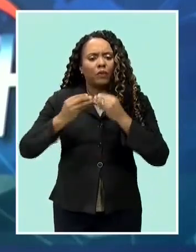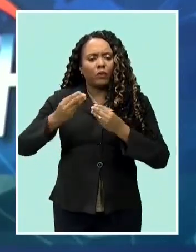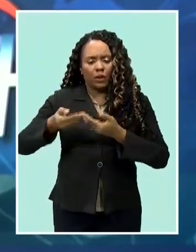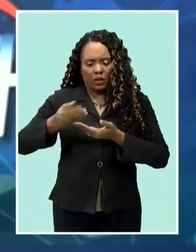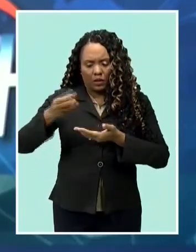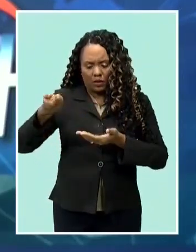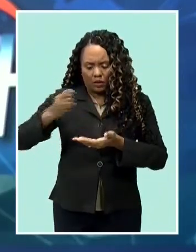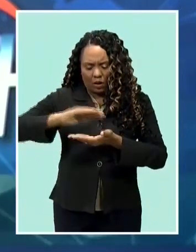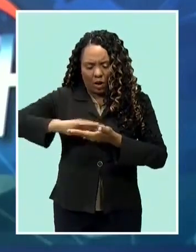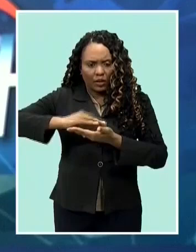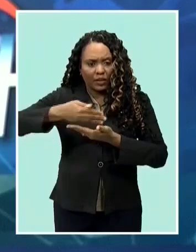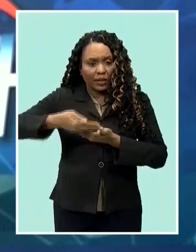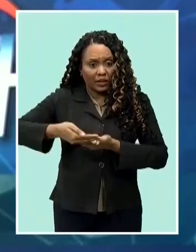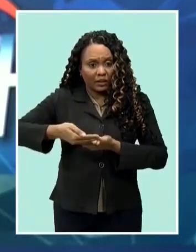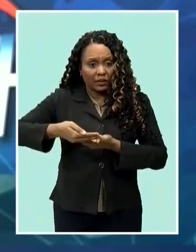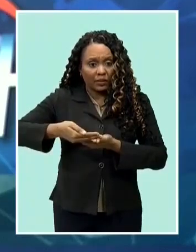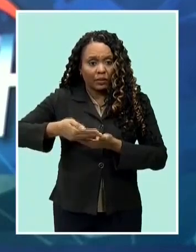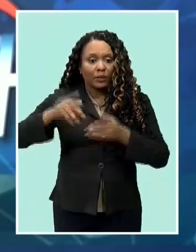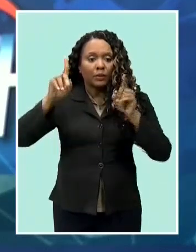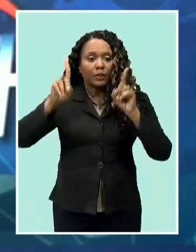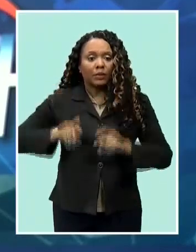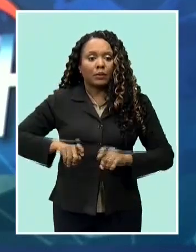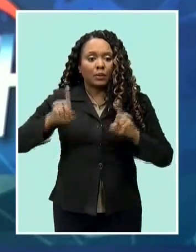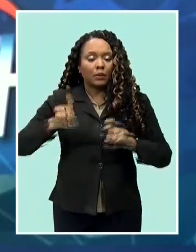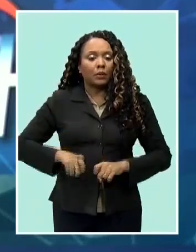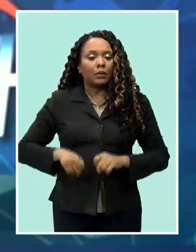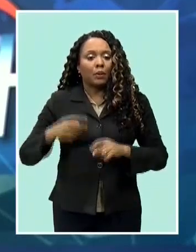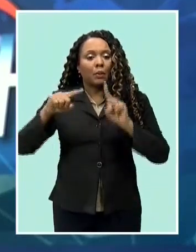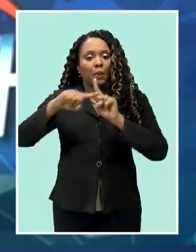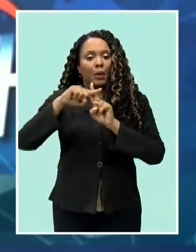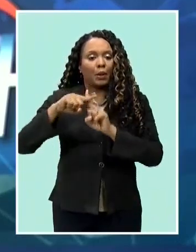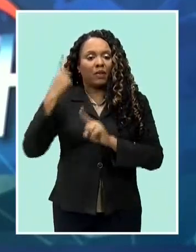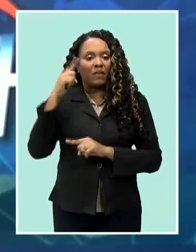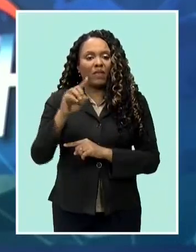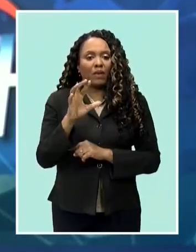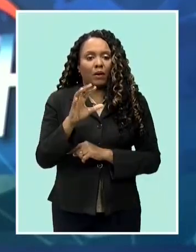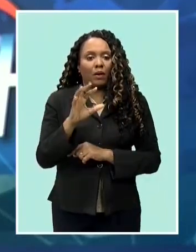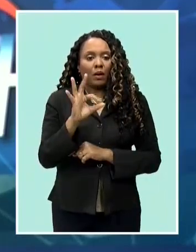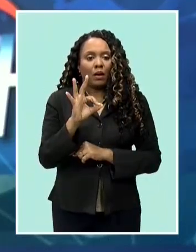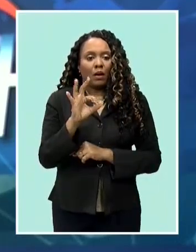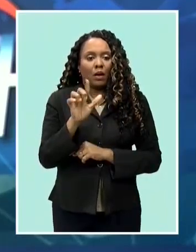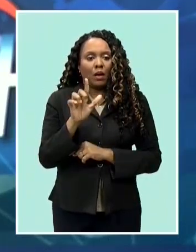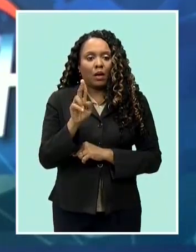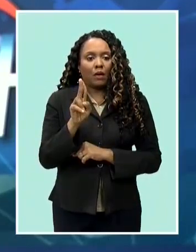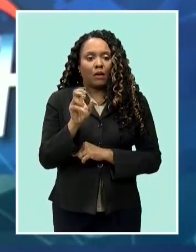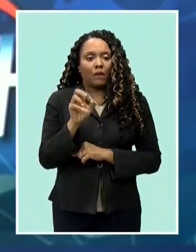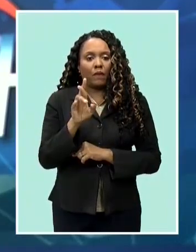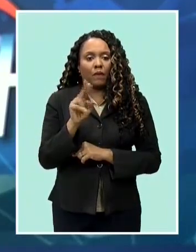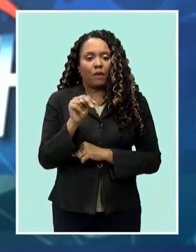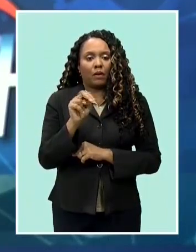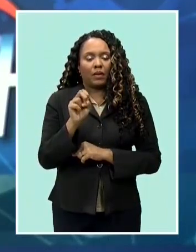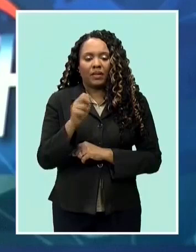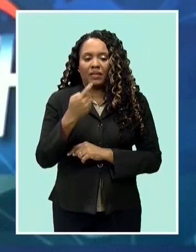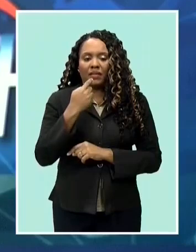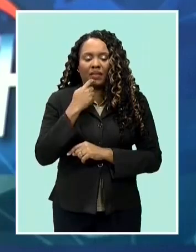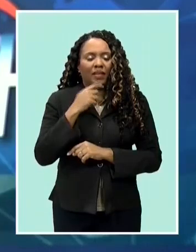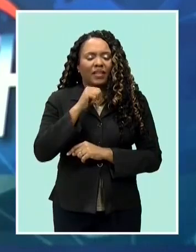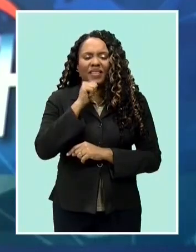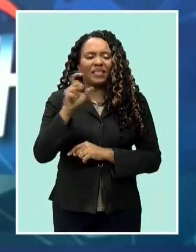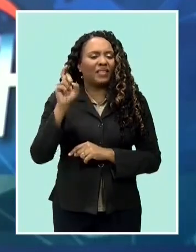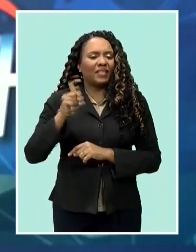use have tested positive for elevated levels of fluorine, Minister of Maritime Affairs and the Blue Economy, Kirk Humphrey, says there is no need for